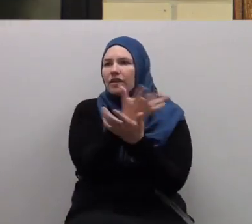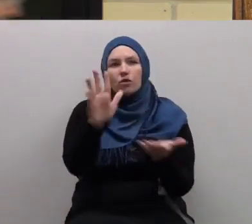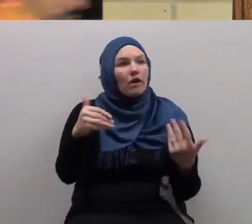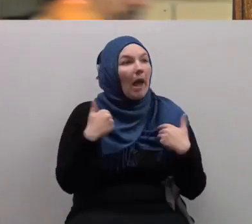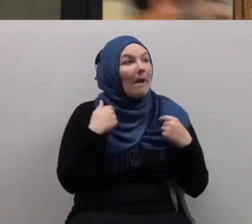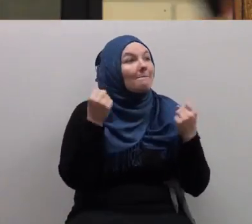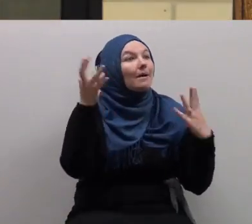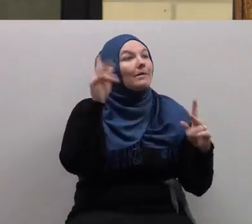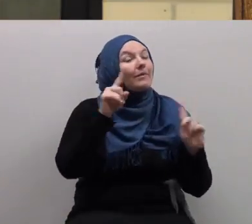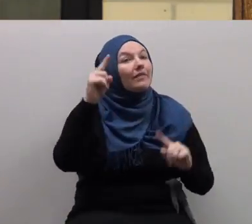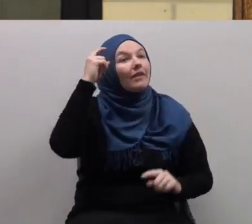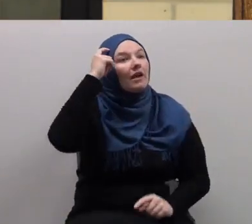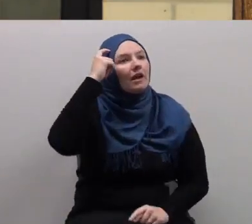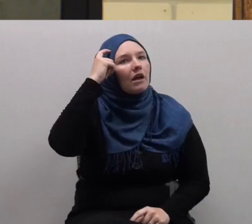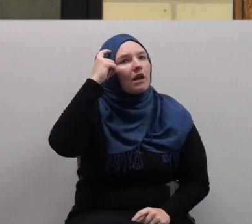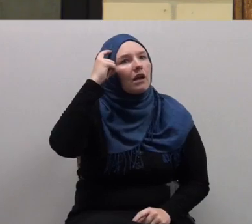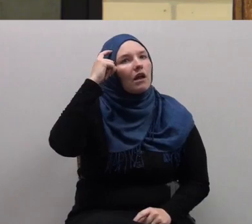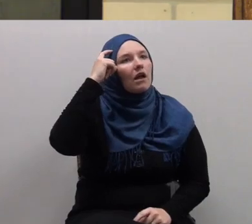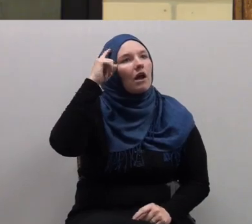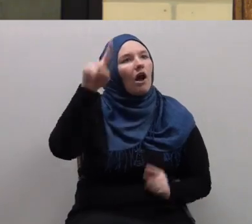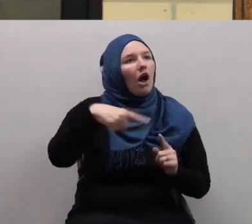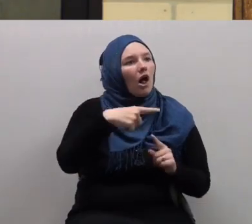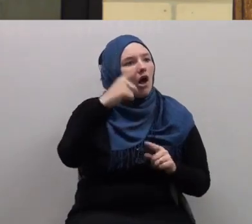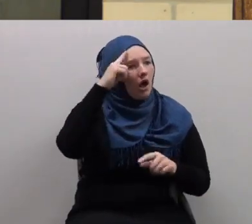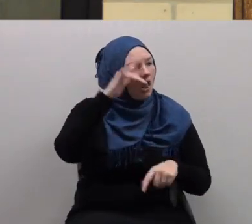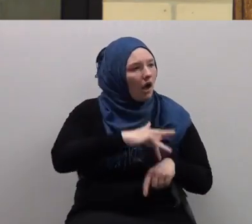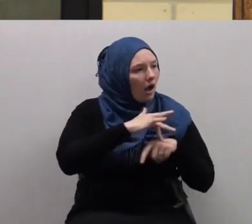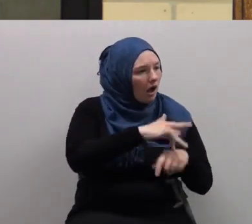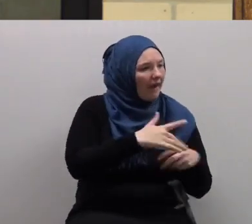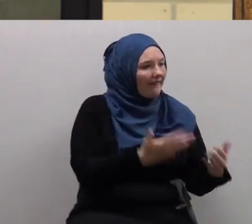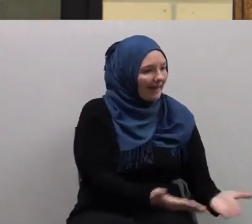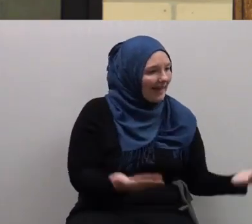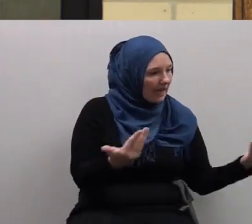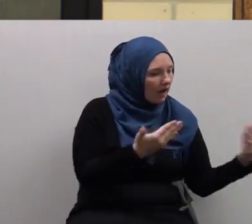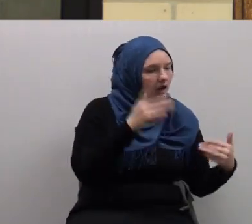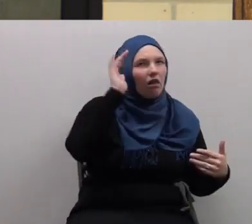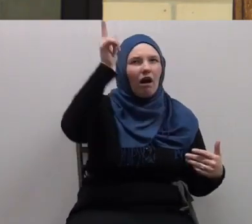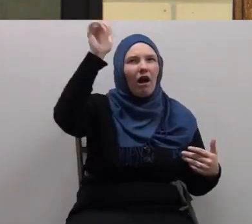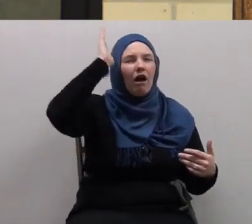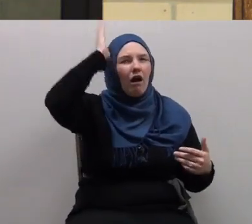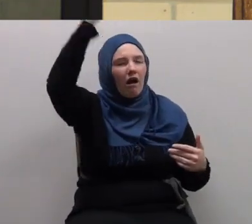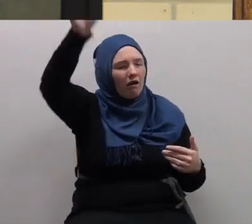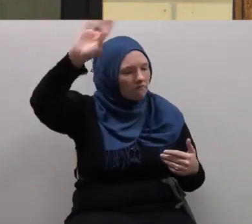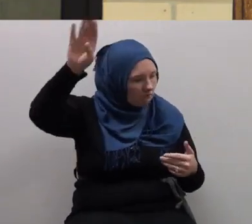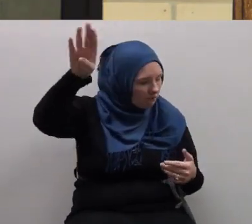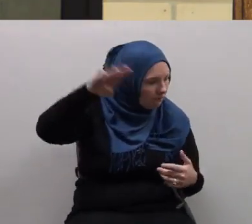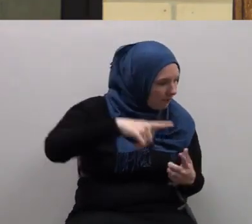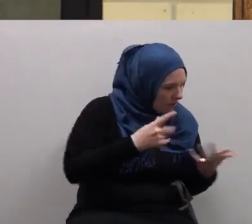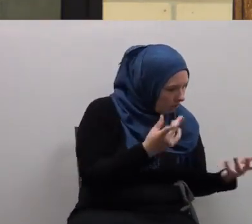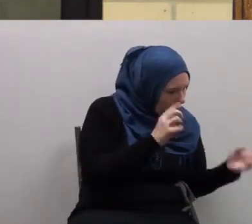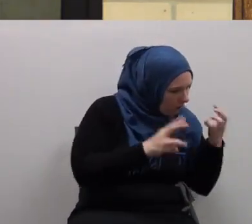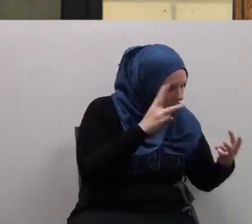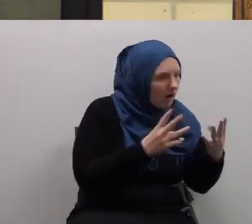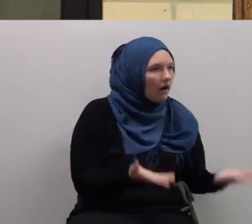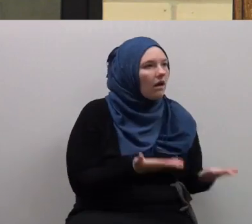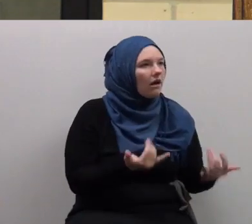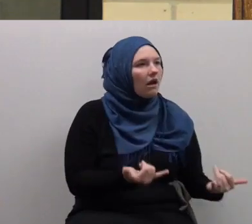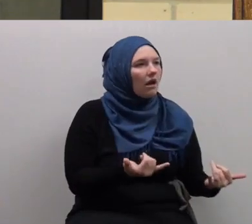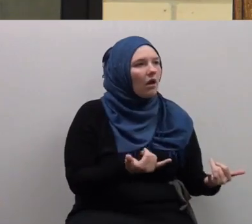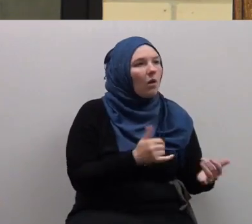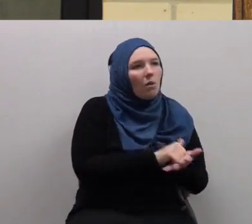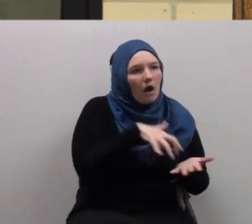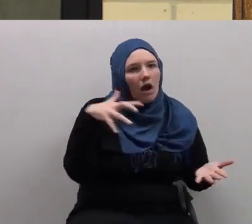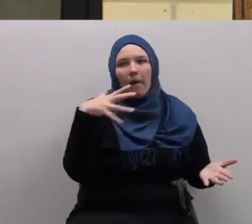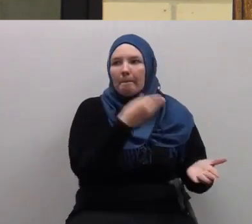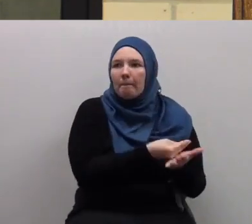people think we are only concerned about the other way around. We are more concerned about our wealth